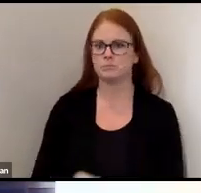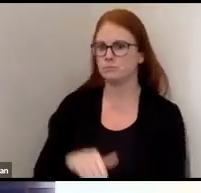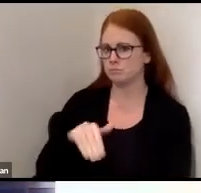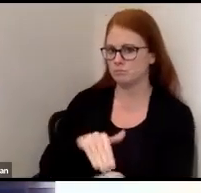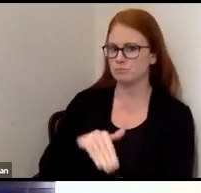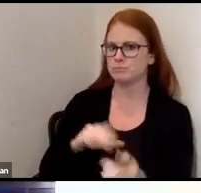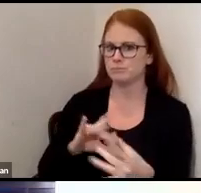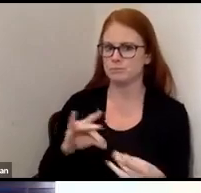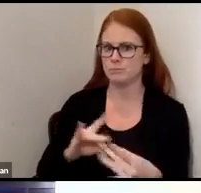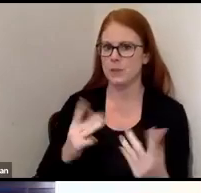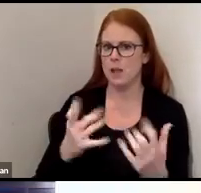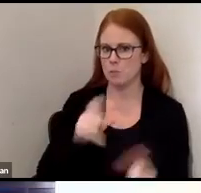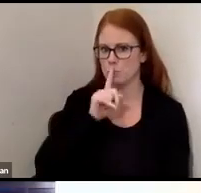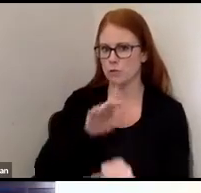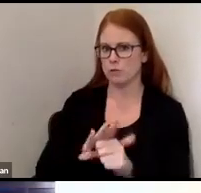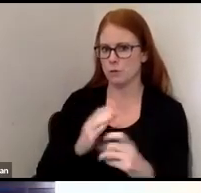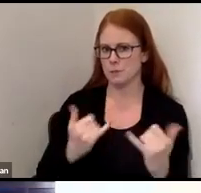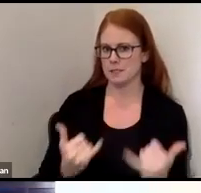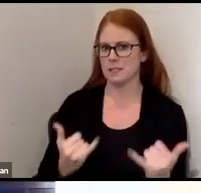to confirm,